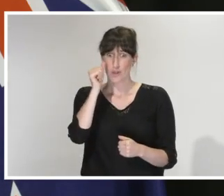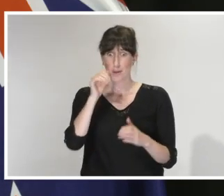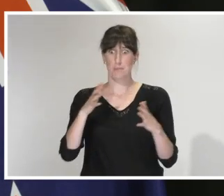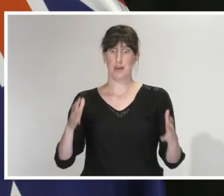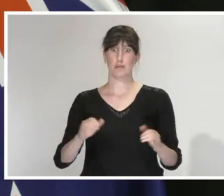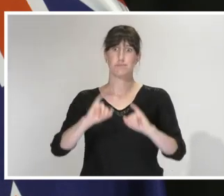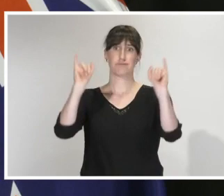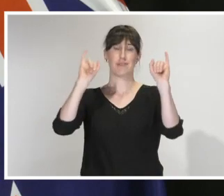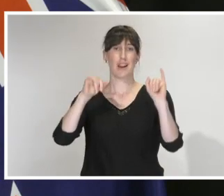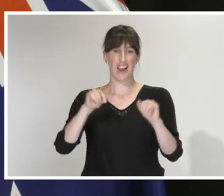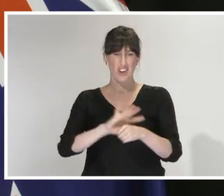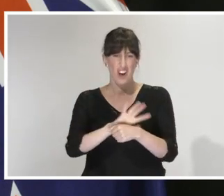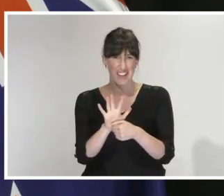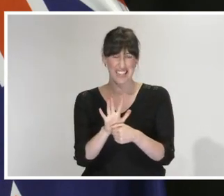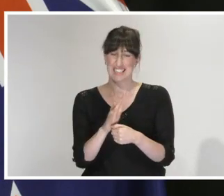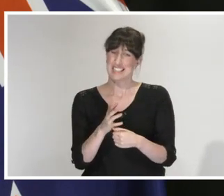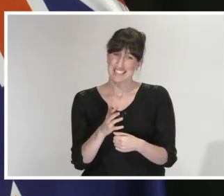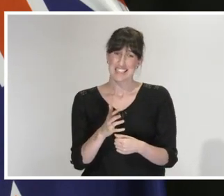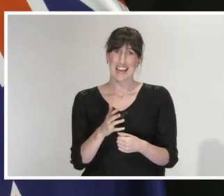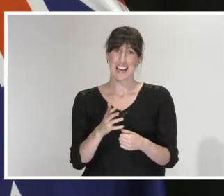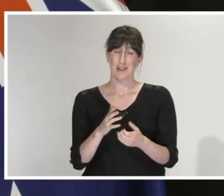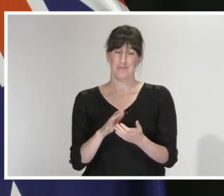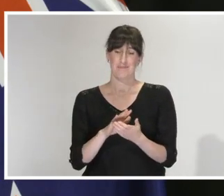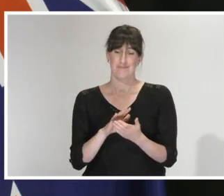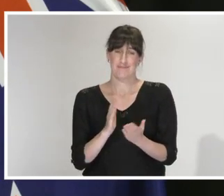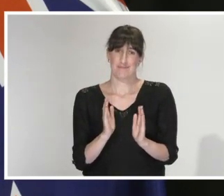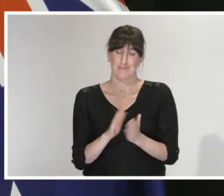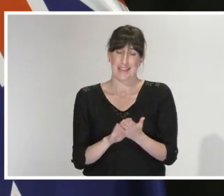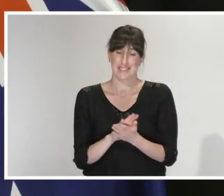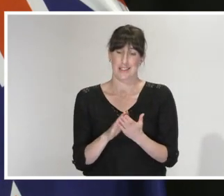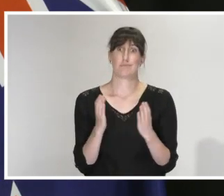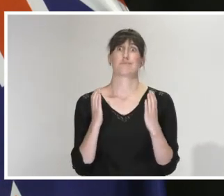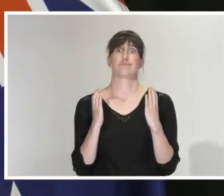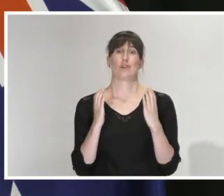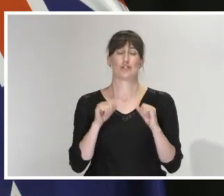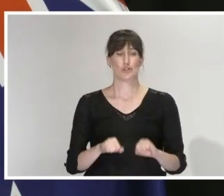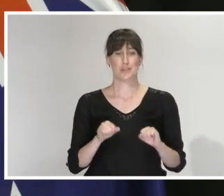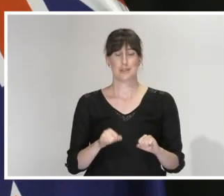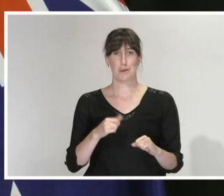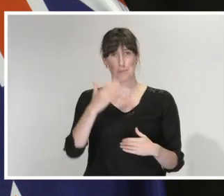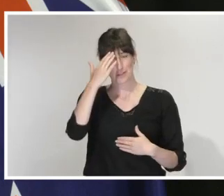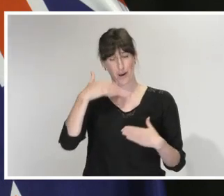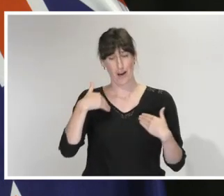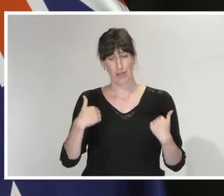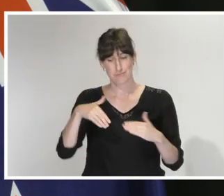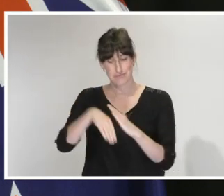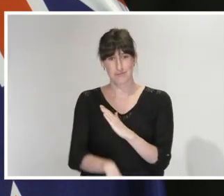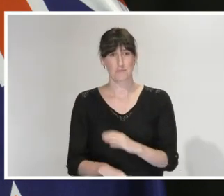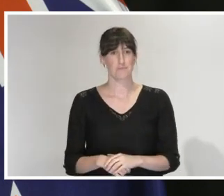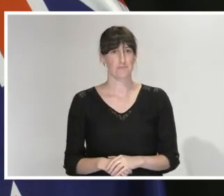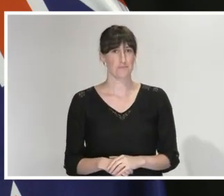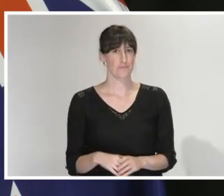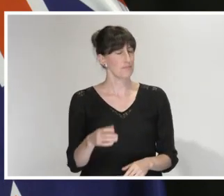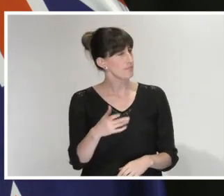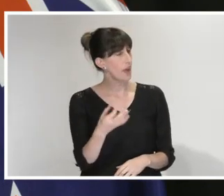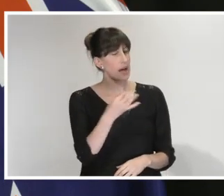people, and schools will want to support them with that, and so we're looking at what additional support they might need to be able to do that. Who were some of the Kiwi presenters that you've shoulder